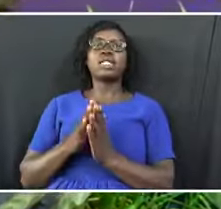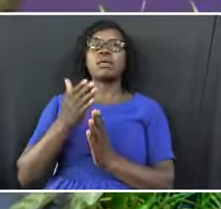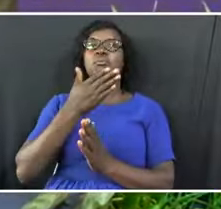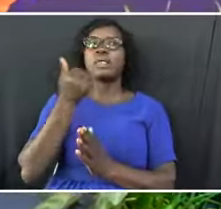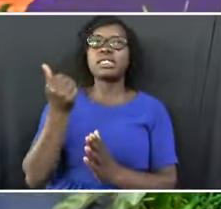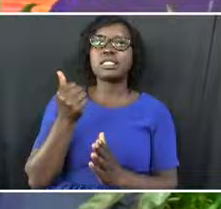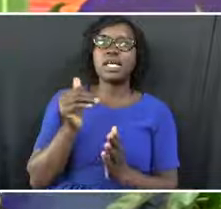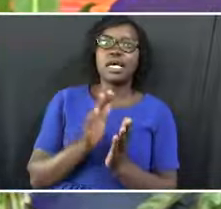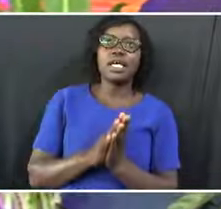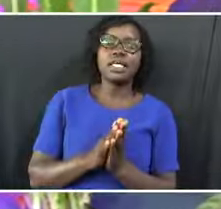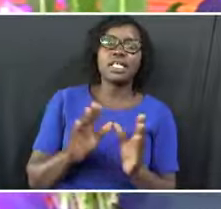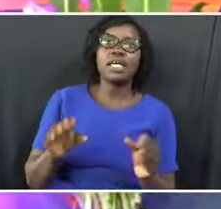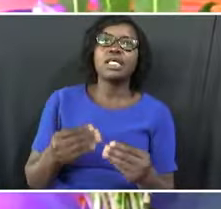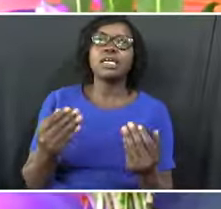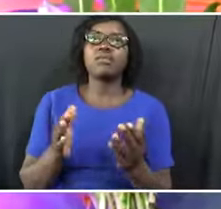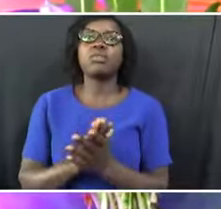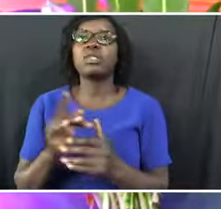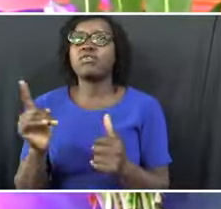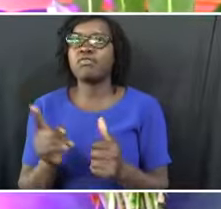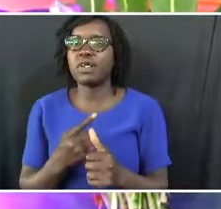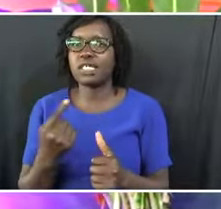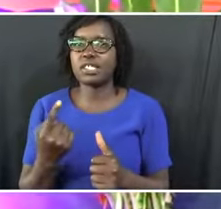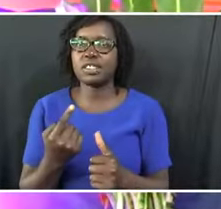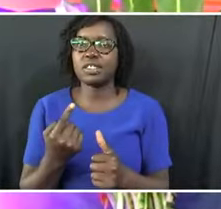and he came with the first